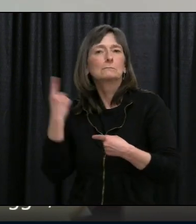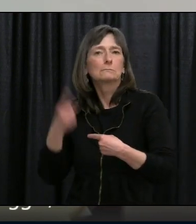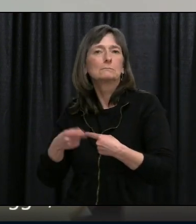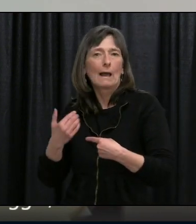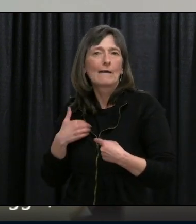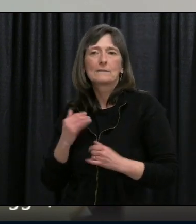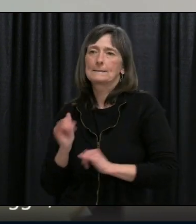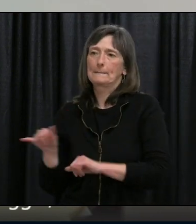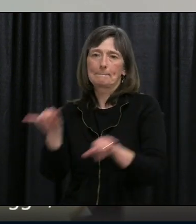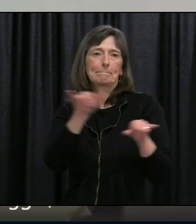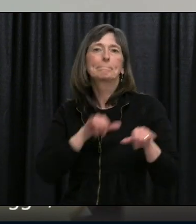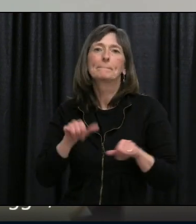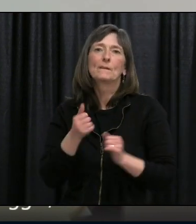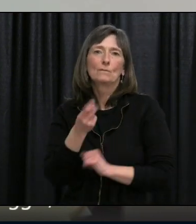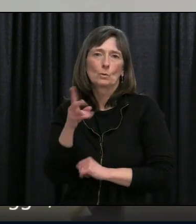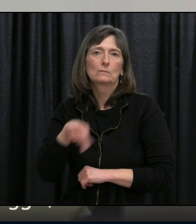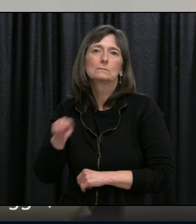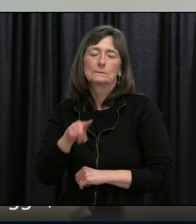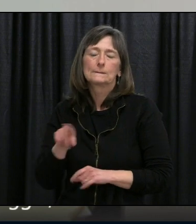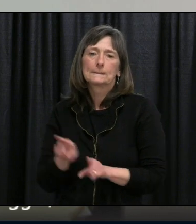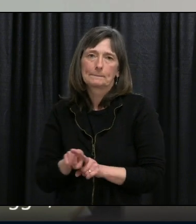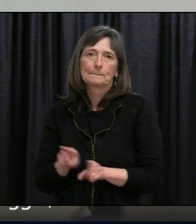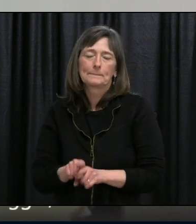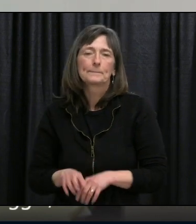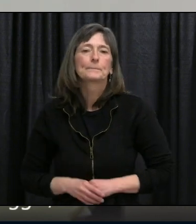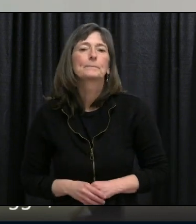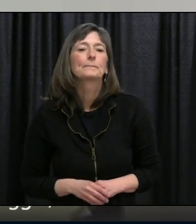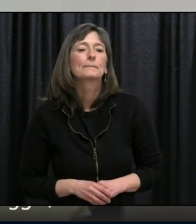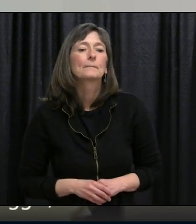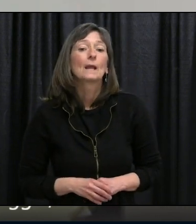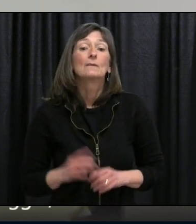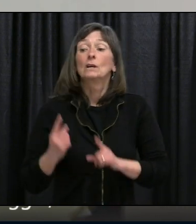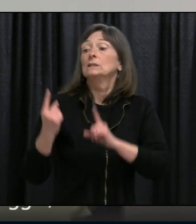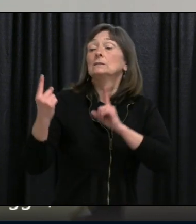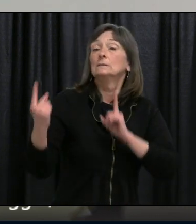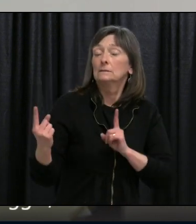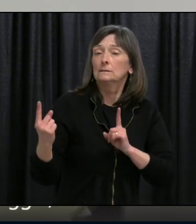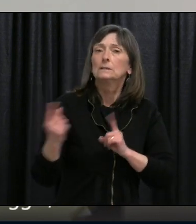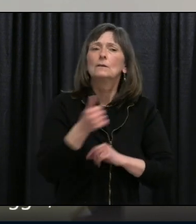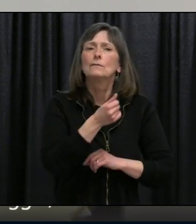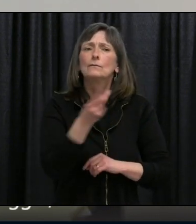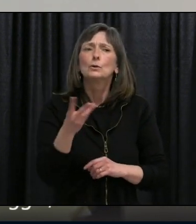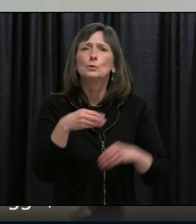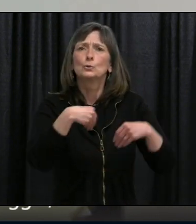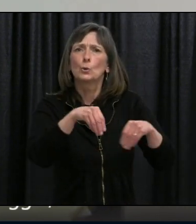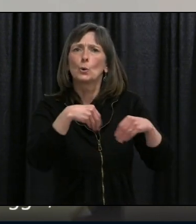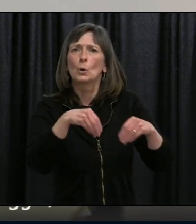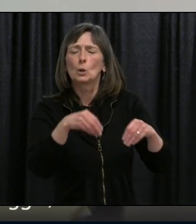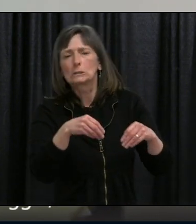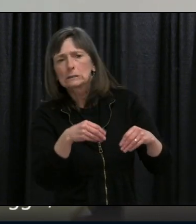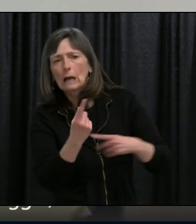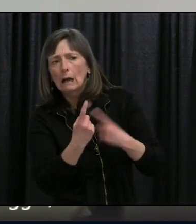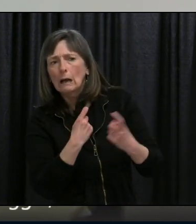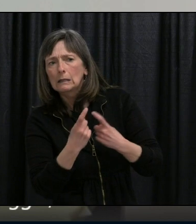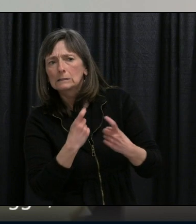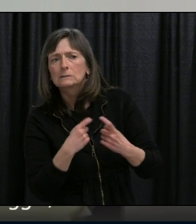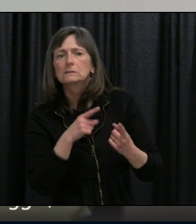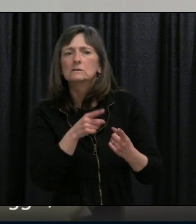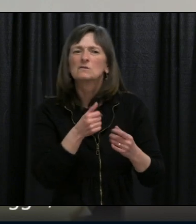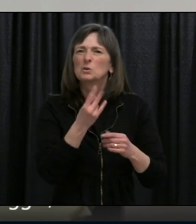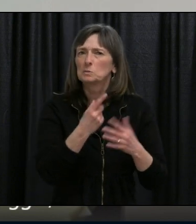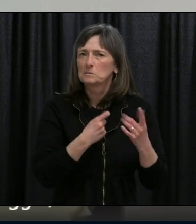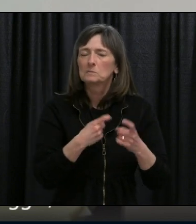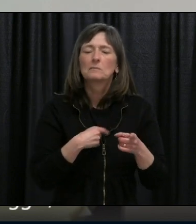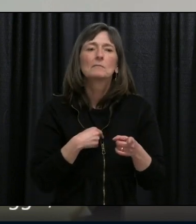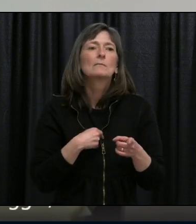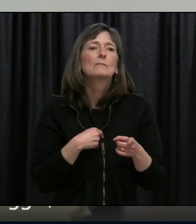One of the other things around distancing, we've had some correspondence from the retail sector. Our essential stores are finding